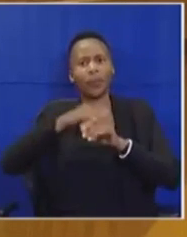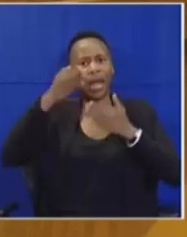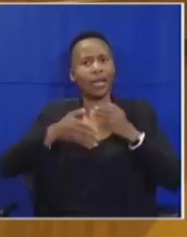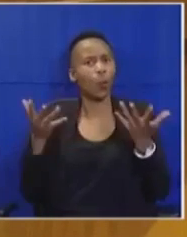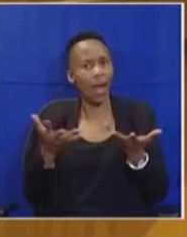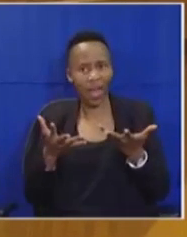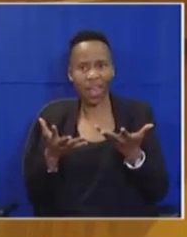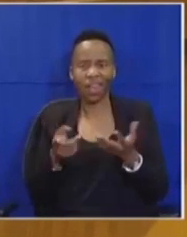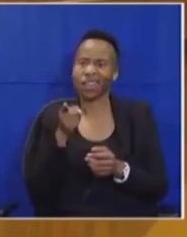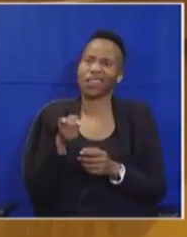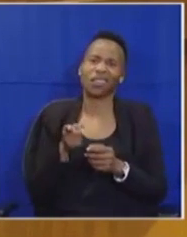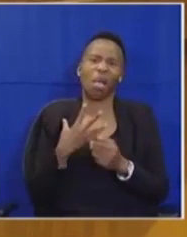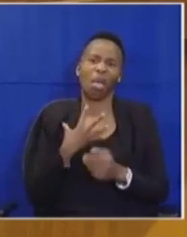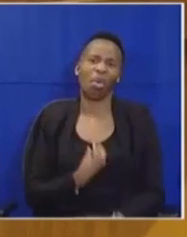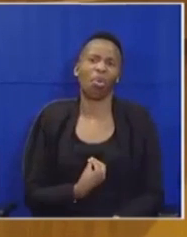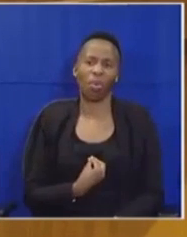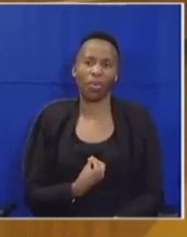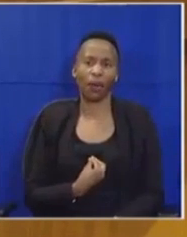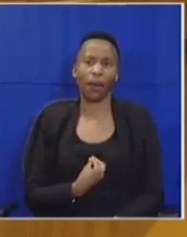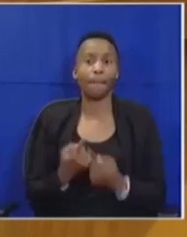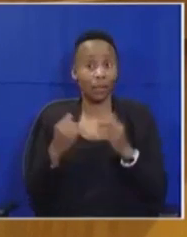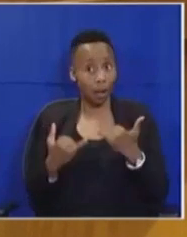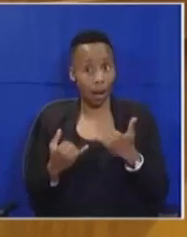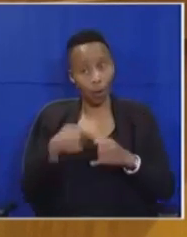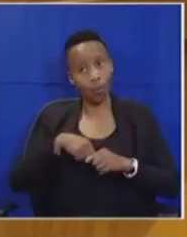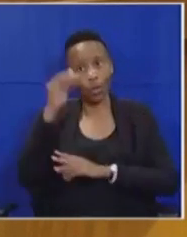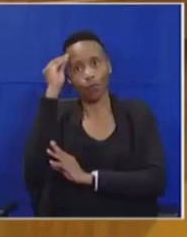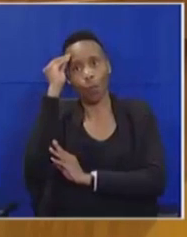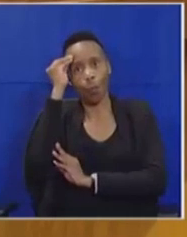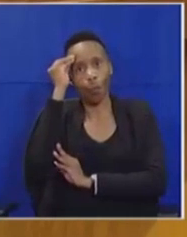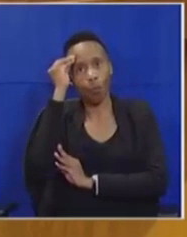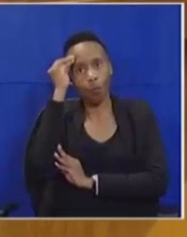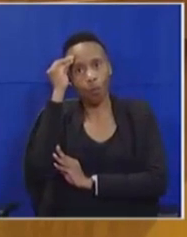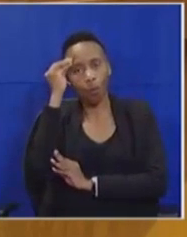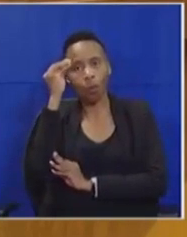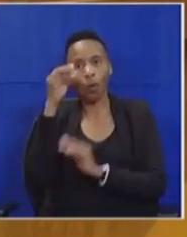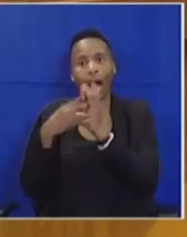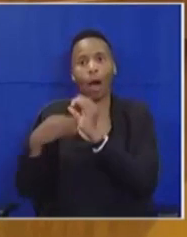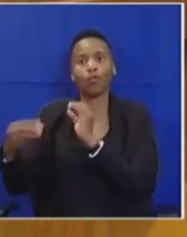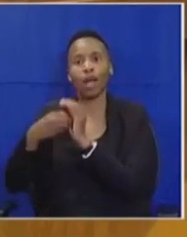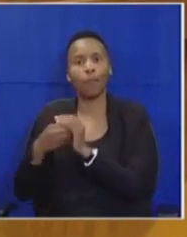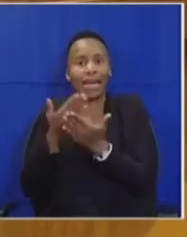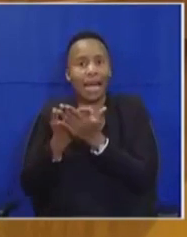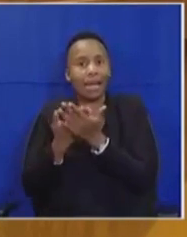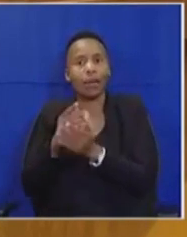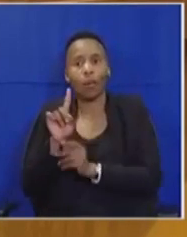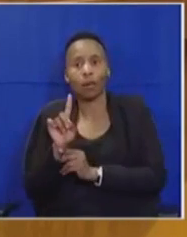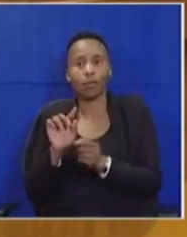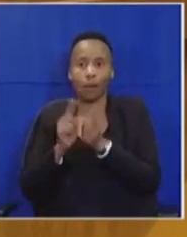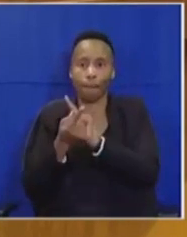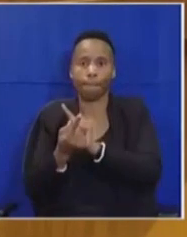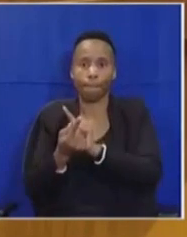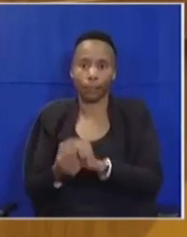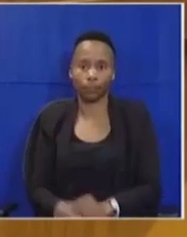been debilitating. We now know what the outcome could well be. Now,